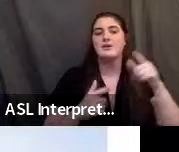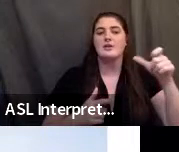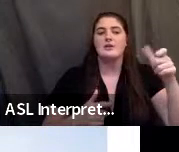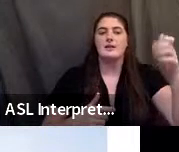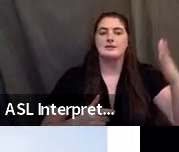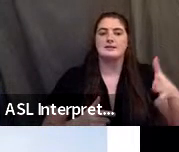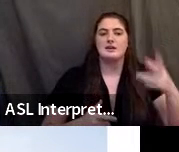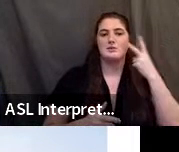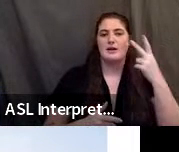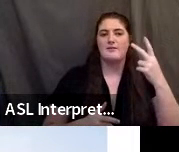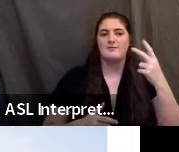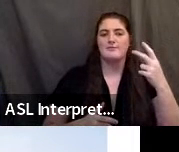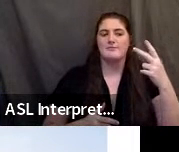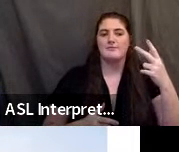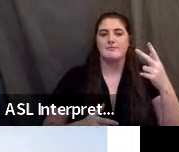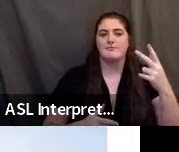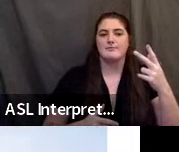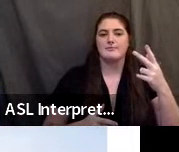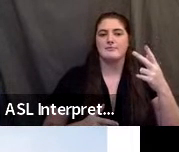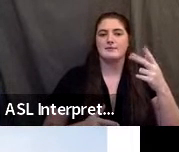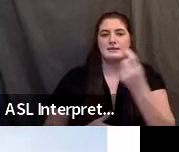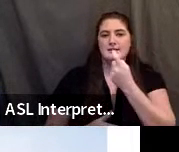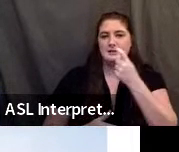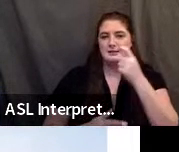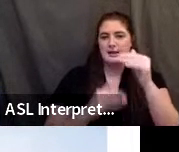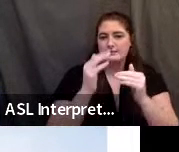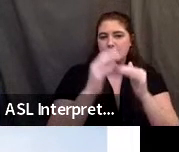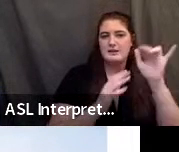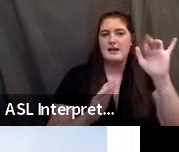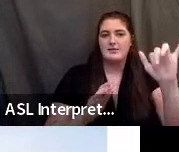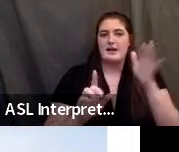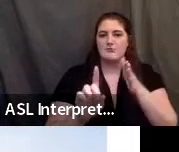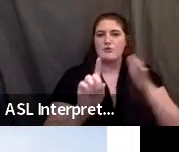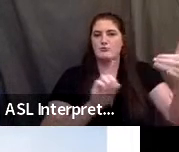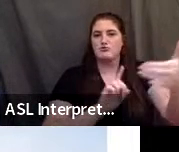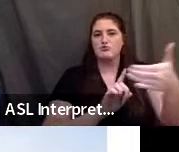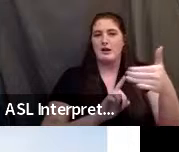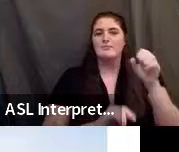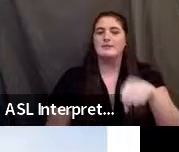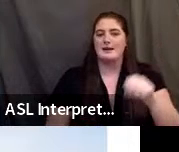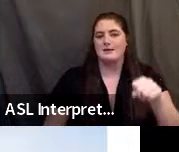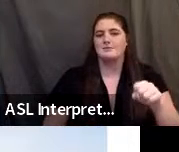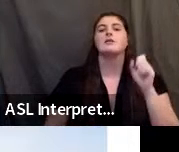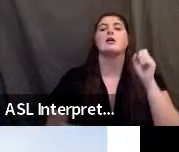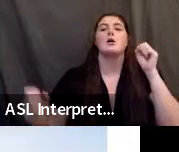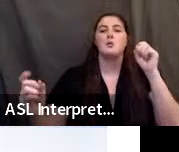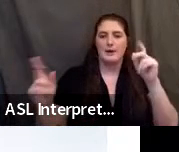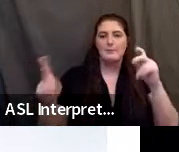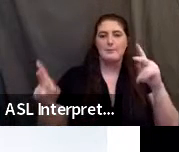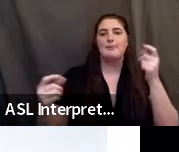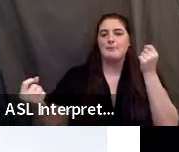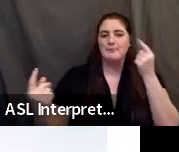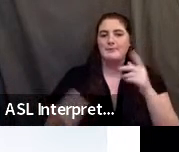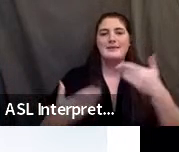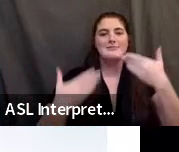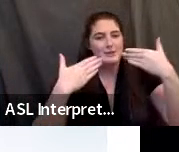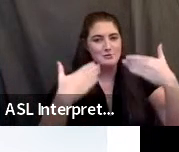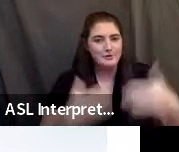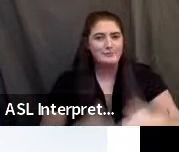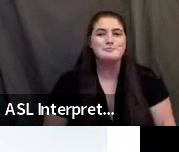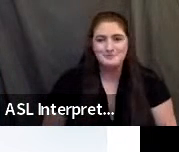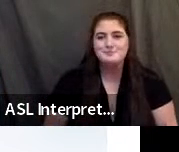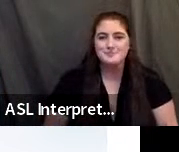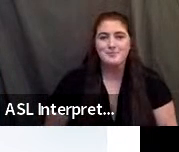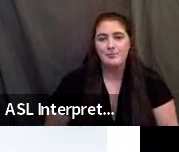that you see okay. over here. Yeah, Exactly. and that wraps around. Yes, exactly. Okay. Yeah. Thank you.